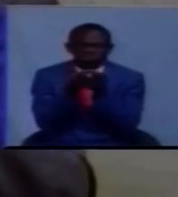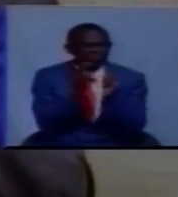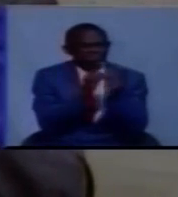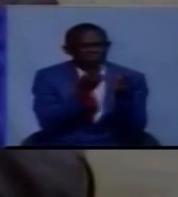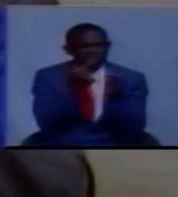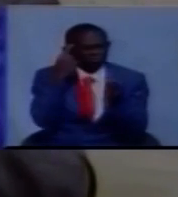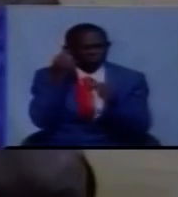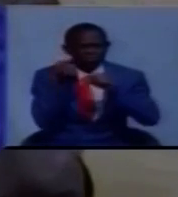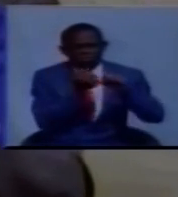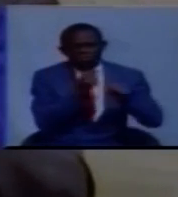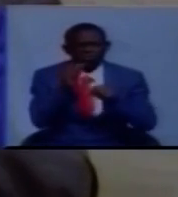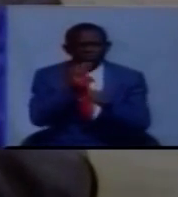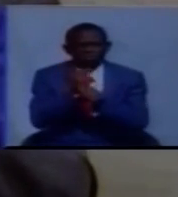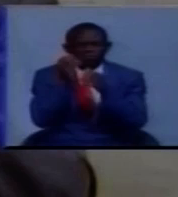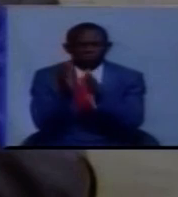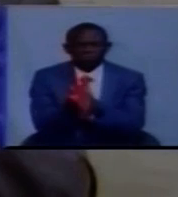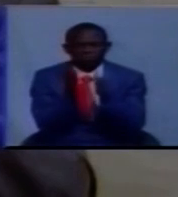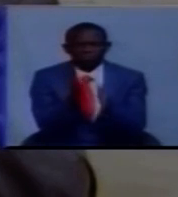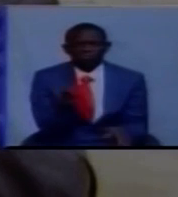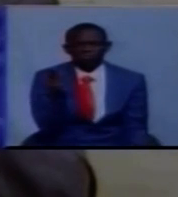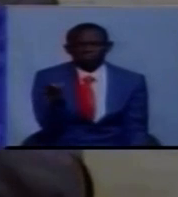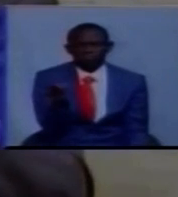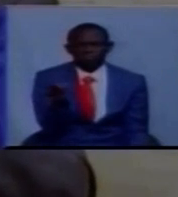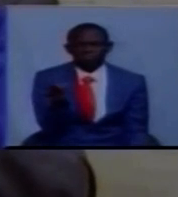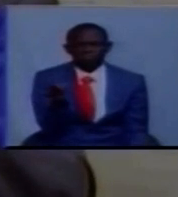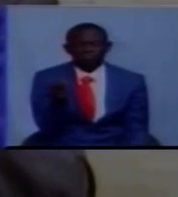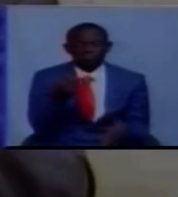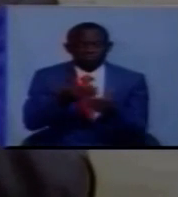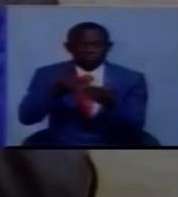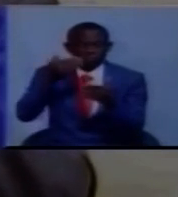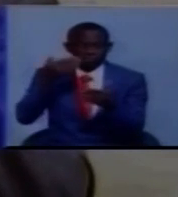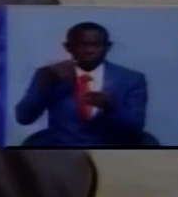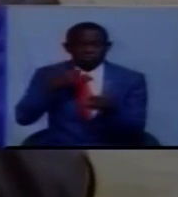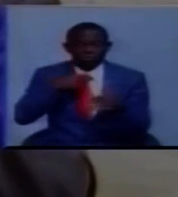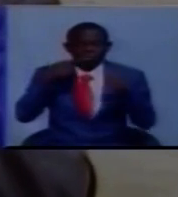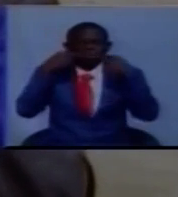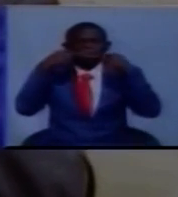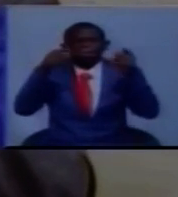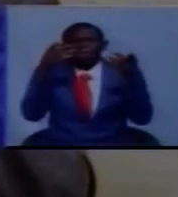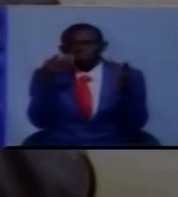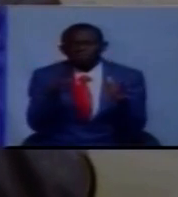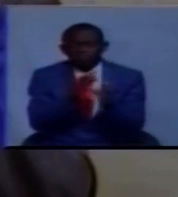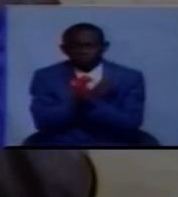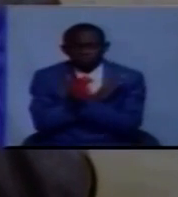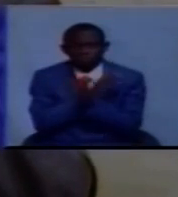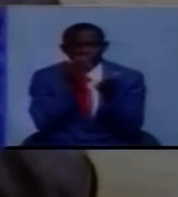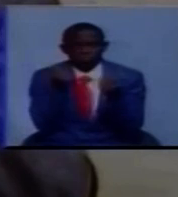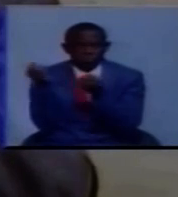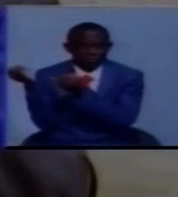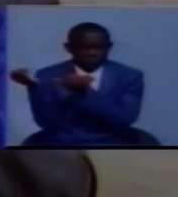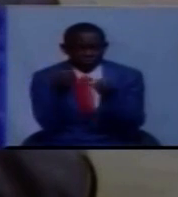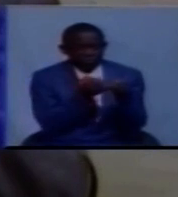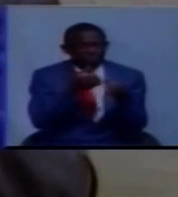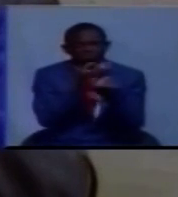I said earlier on, we are also putting up that hotline where this person, they don't need to